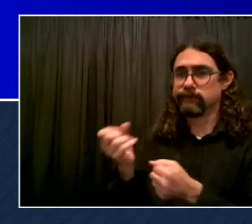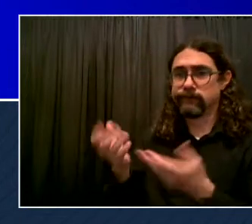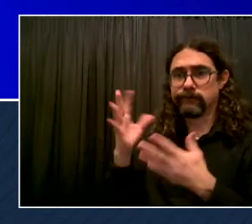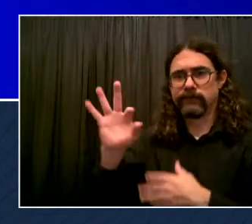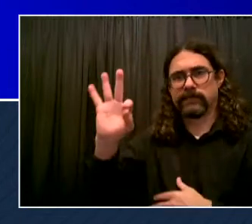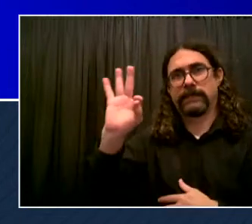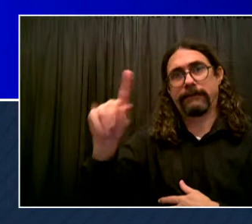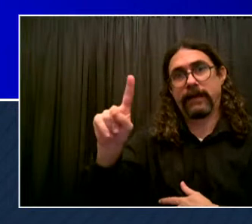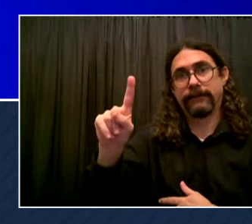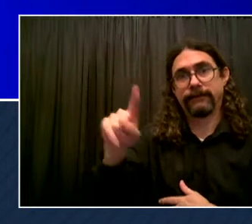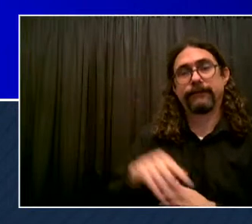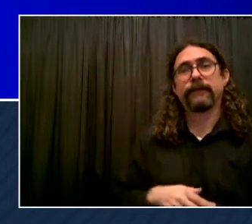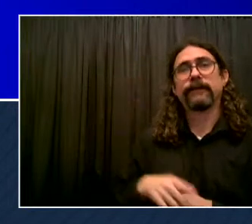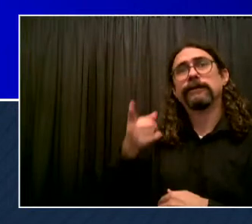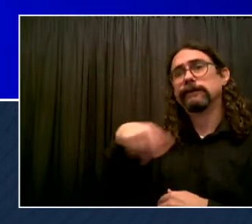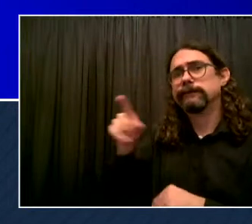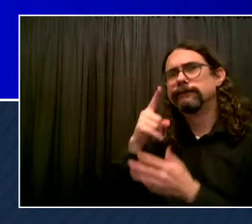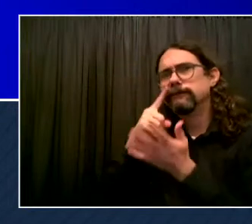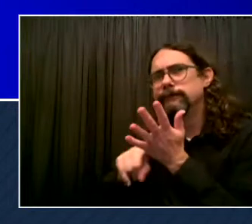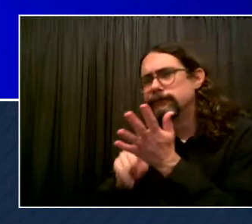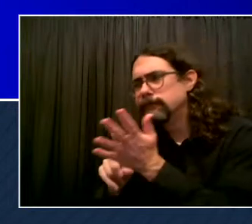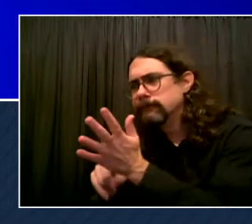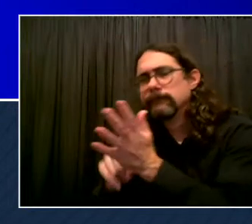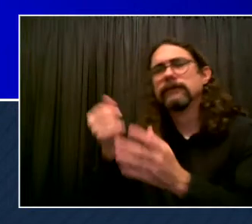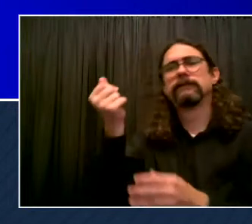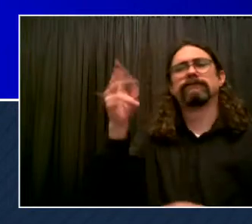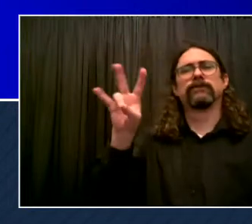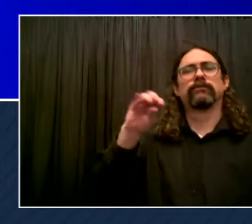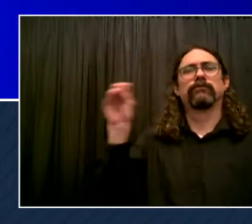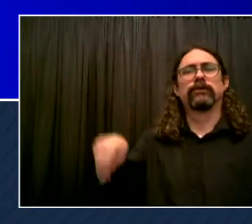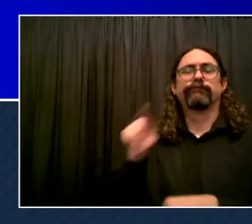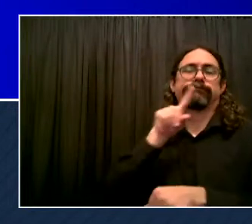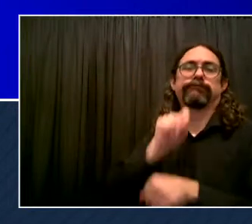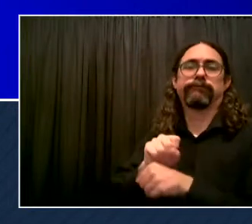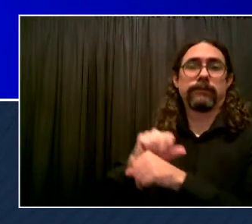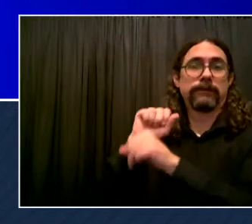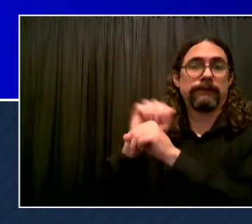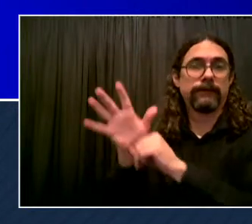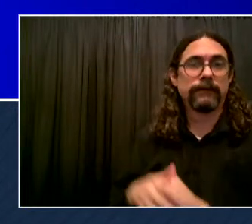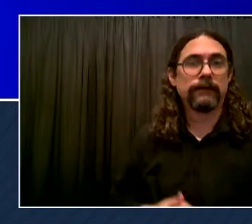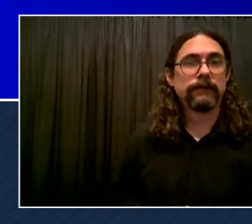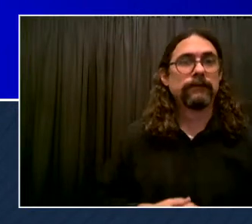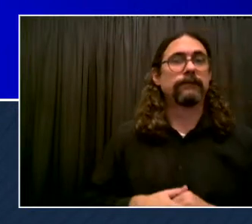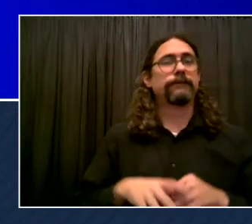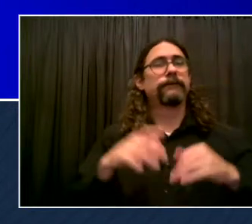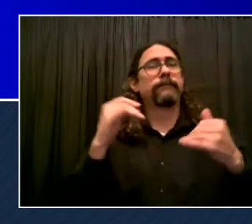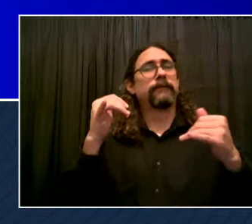17.17%. Hospitalization rate, this is striking. Hospitalization rate per 100,000 people,